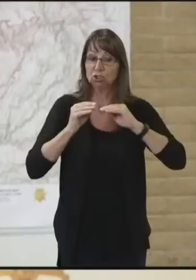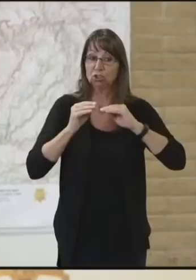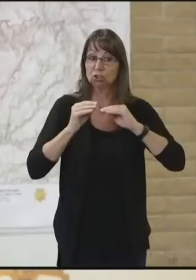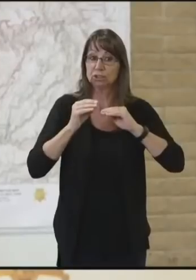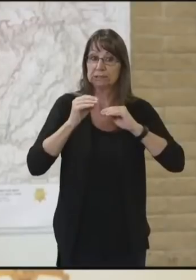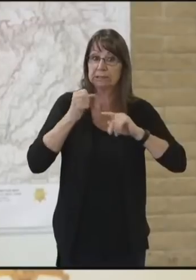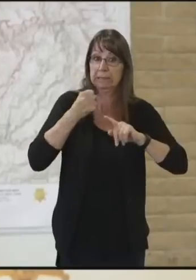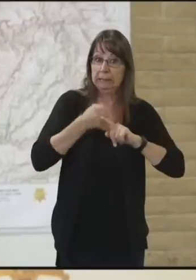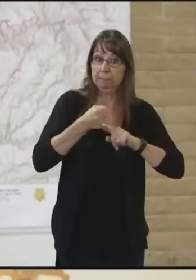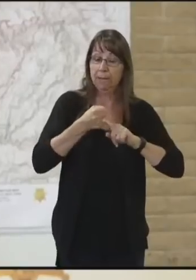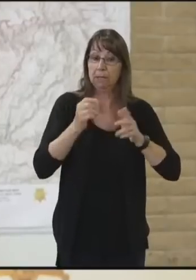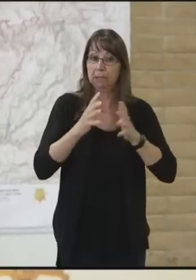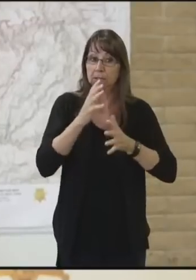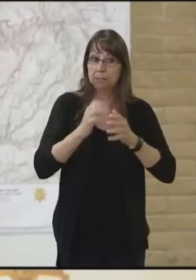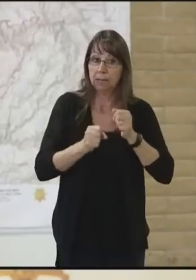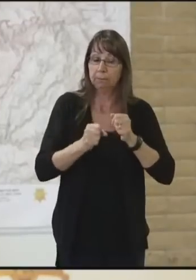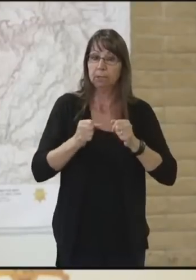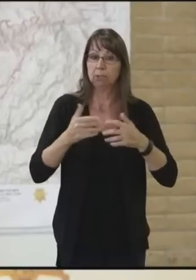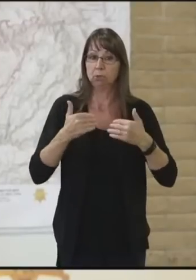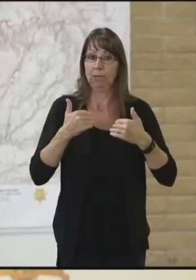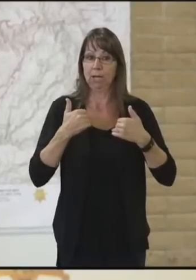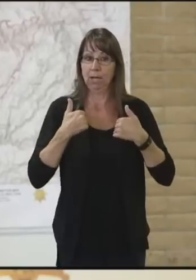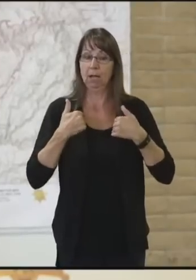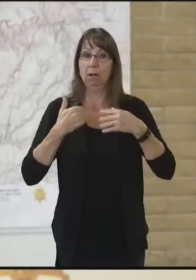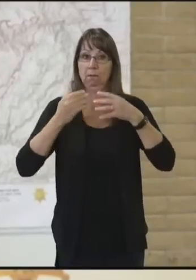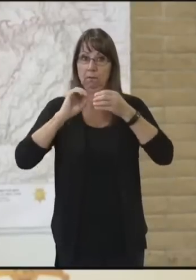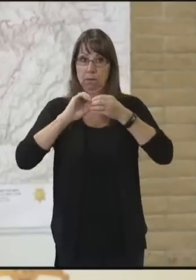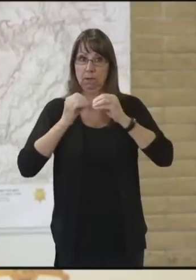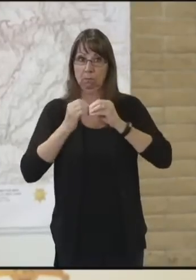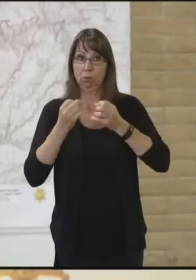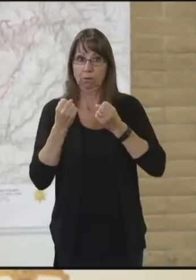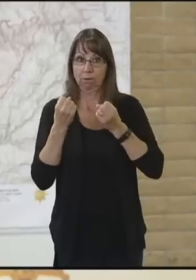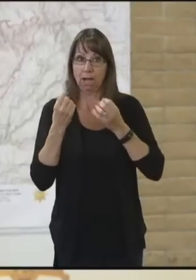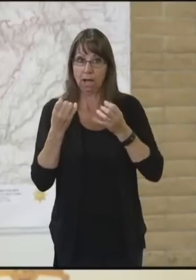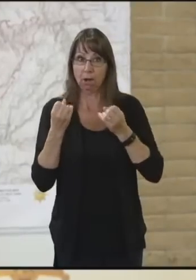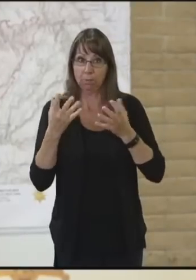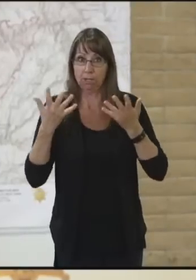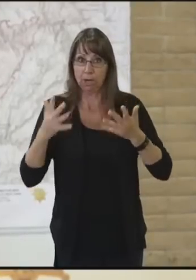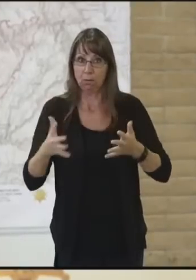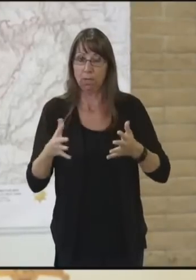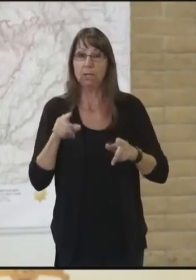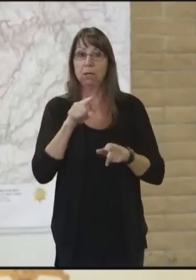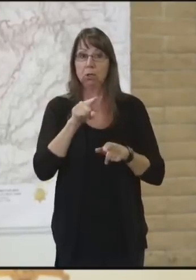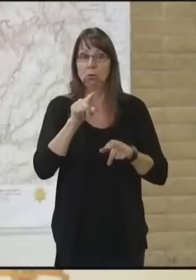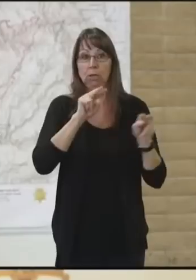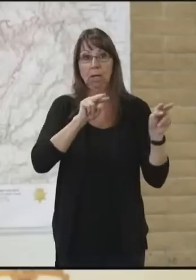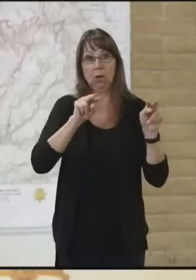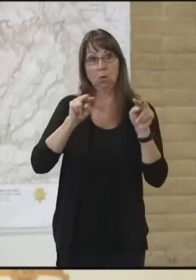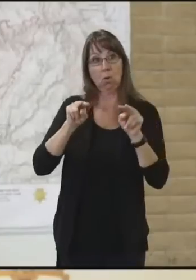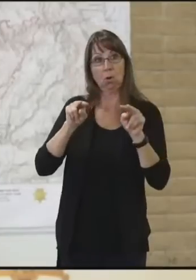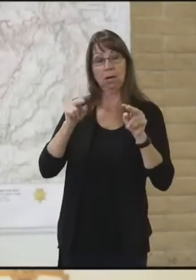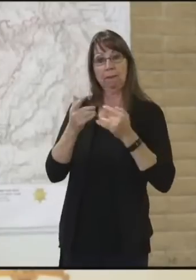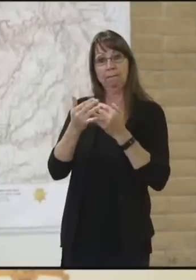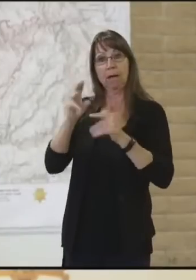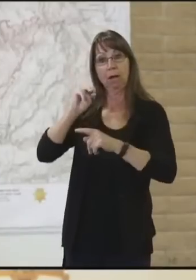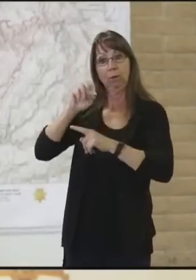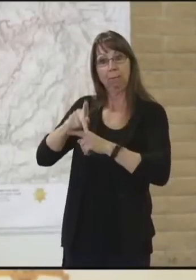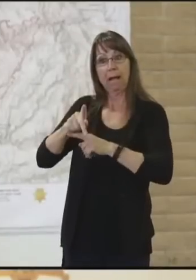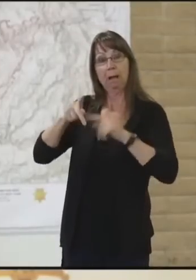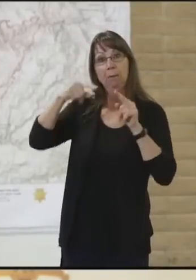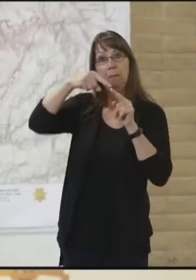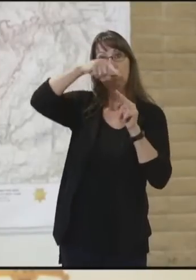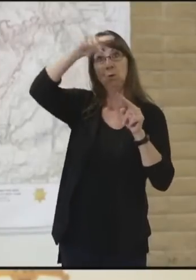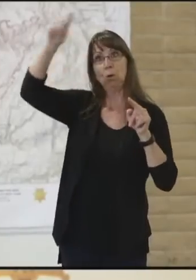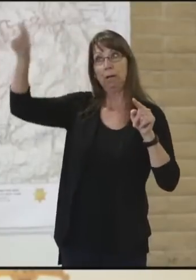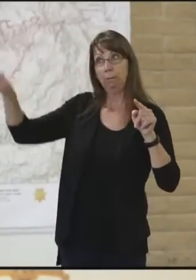be damaged, were destroyed in the path of the fire. So you can look at the fire perimeter and be sure that